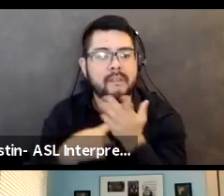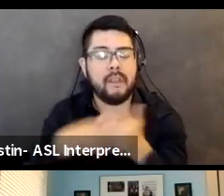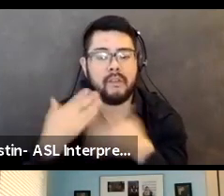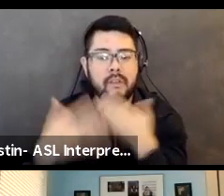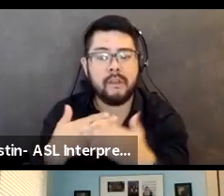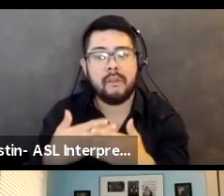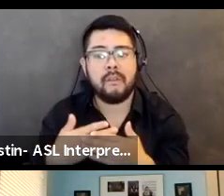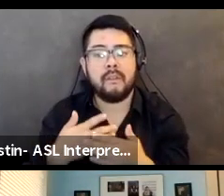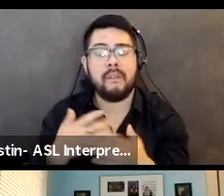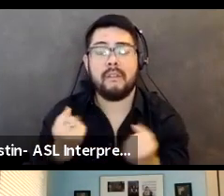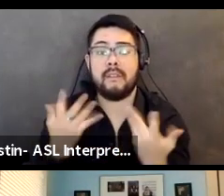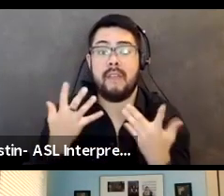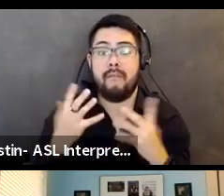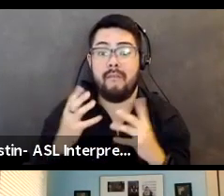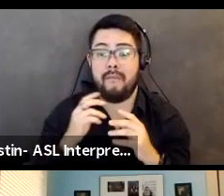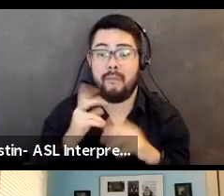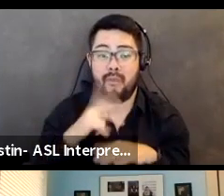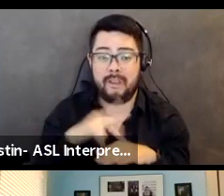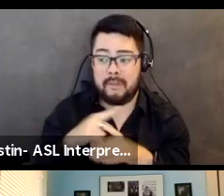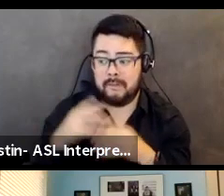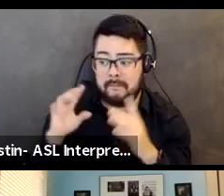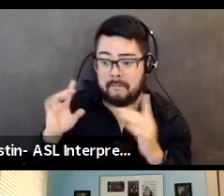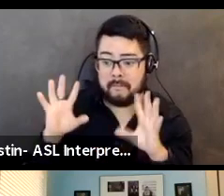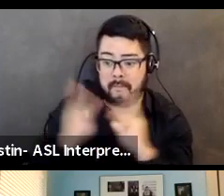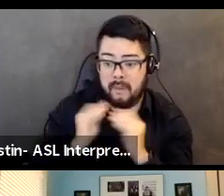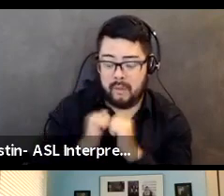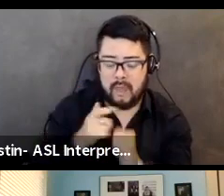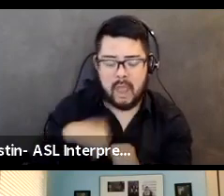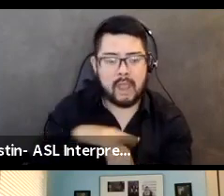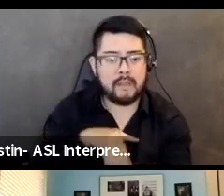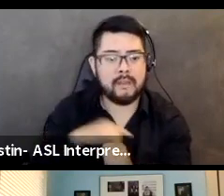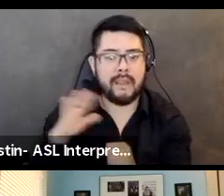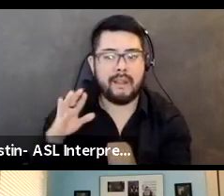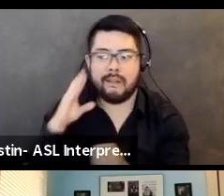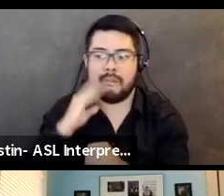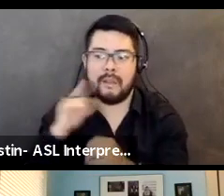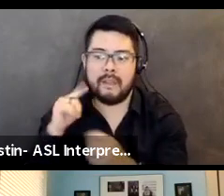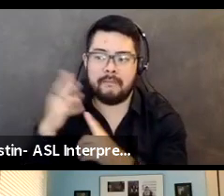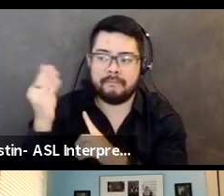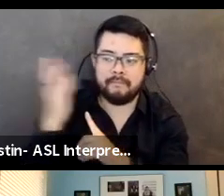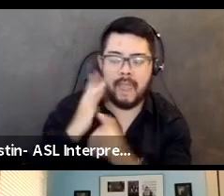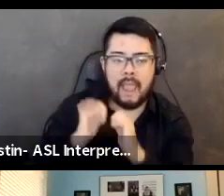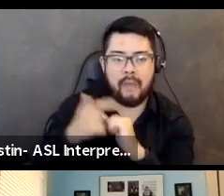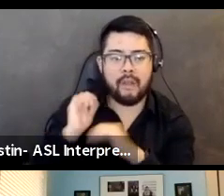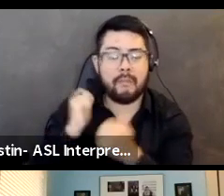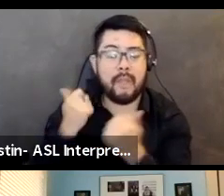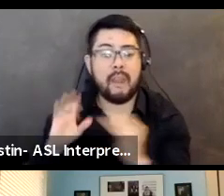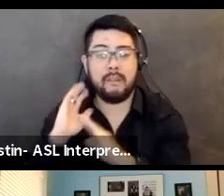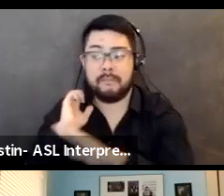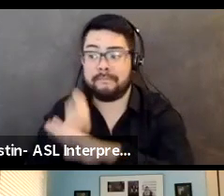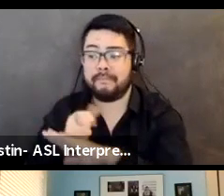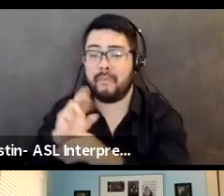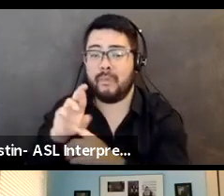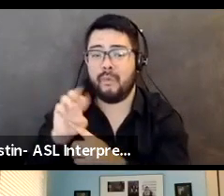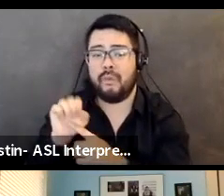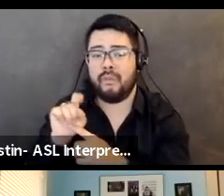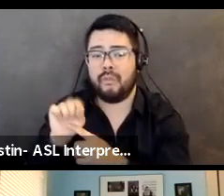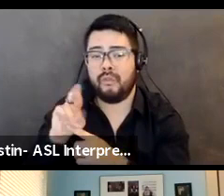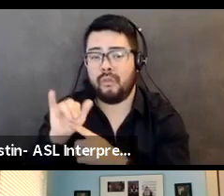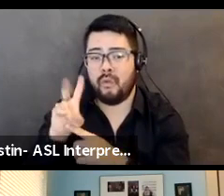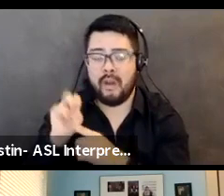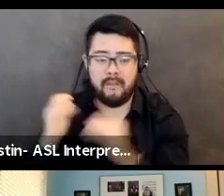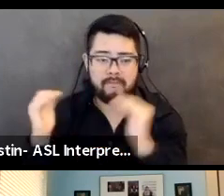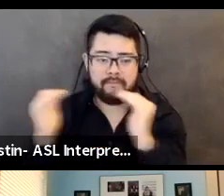principals meet with us and really share their perspectives about how they're implementing restorative approaches in their building and how that's